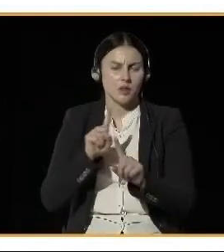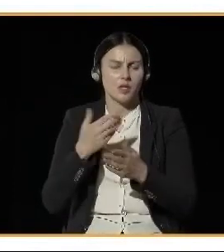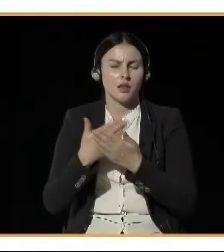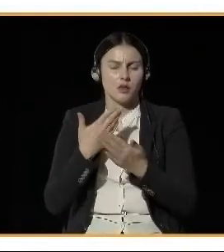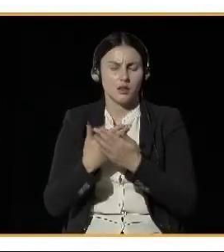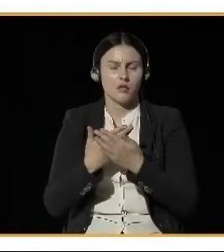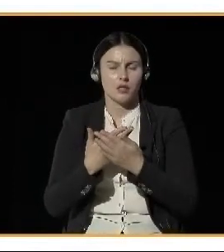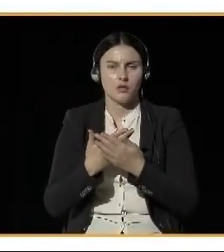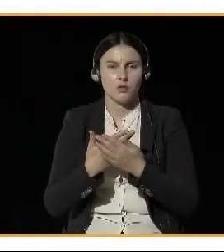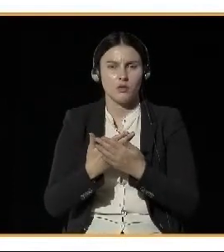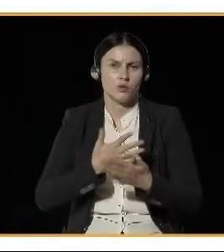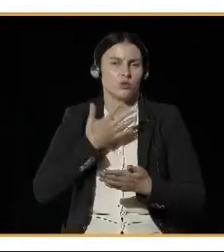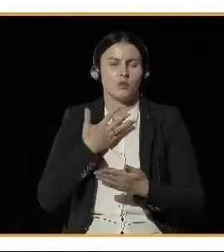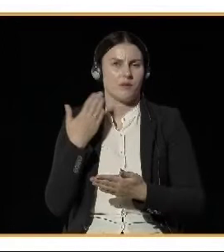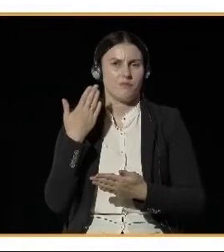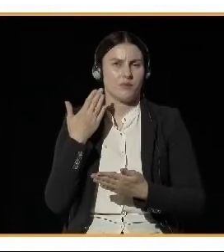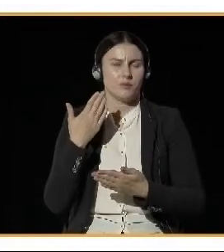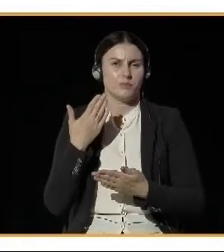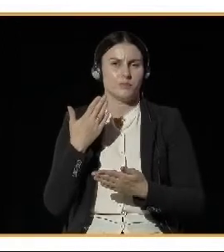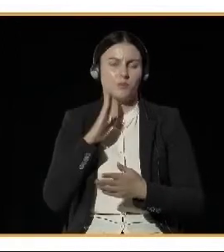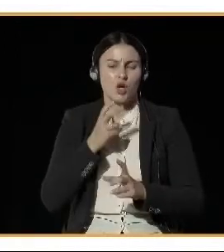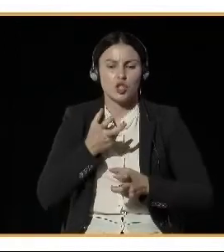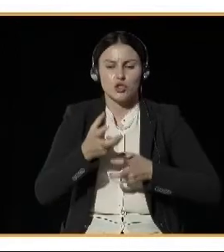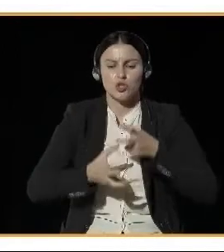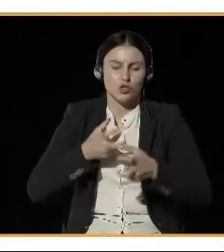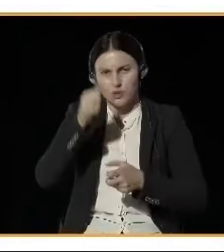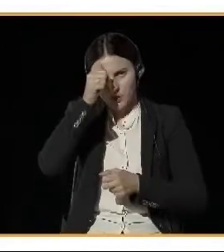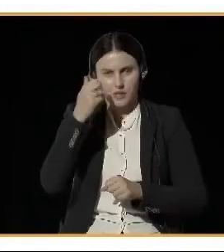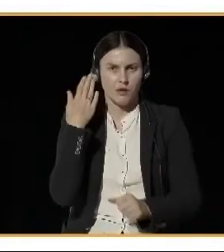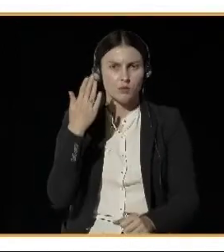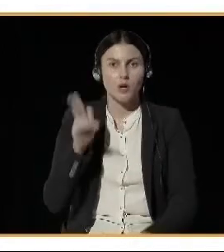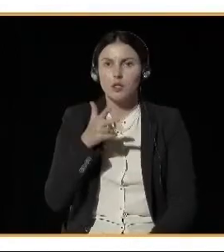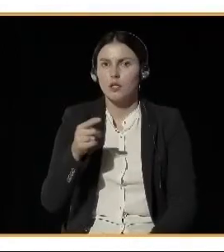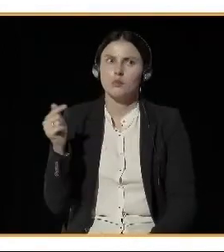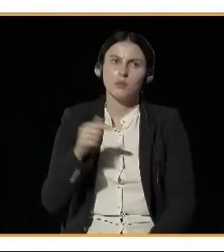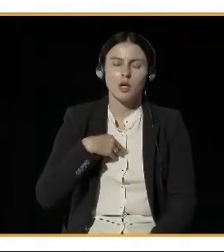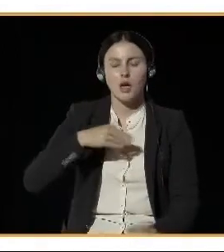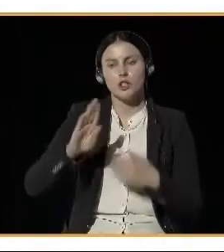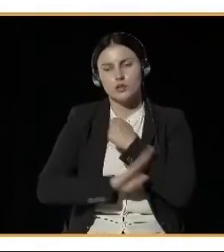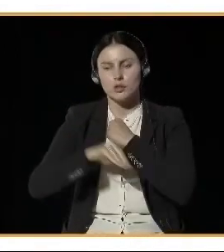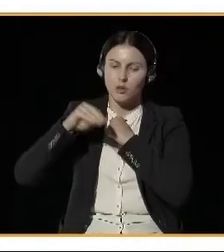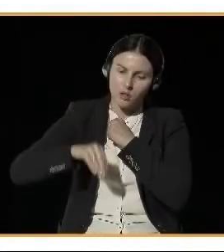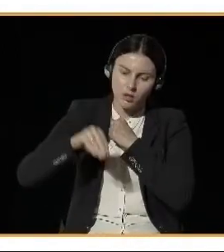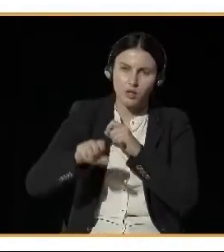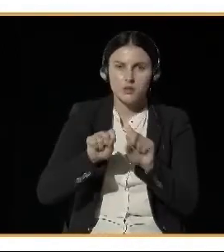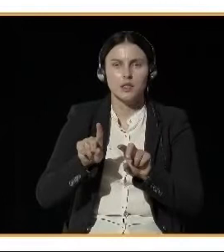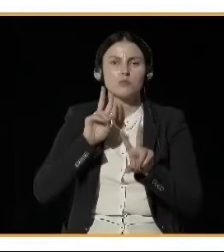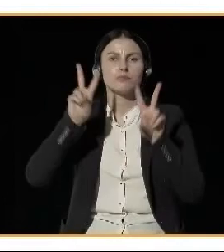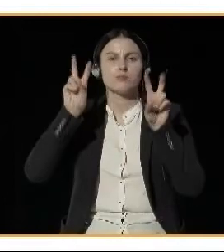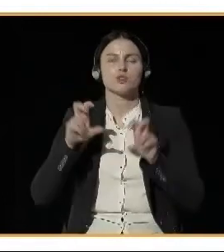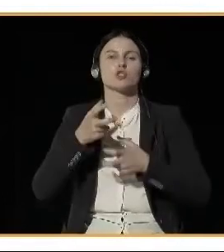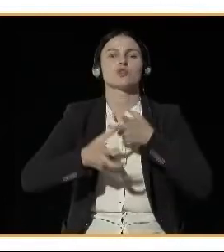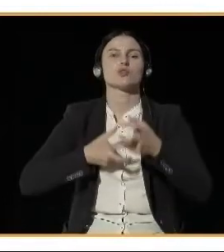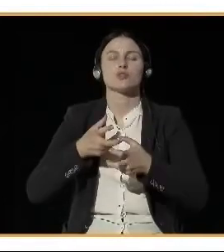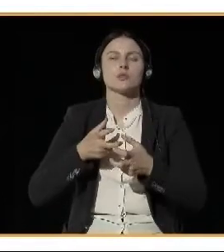so-called in the social acts, like they had to plant the trees or something like that under the socialist period.